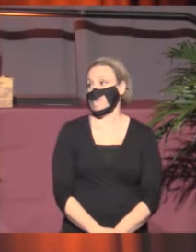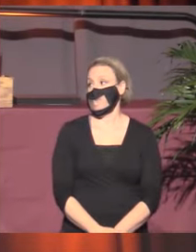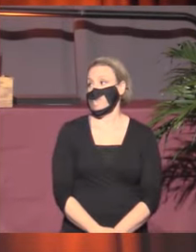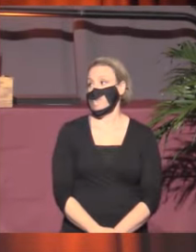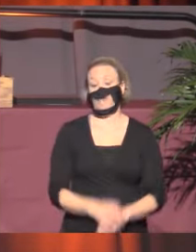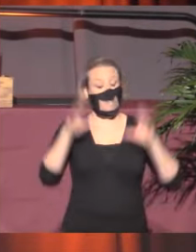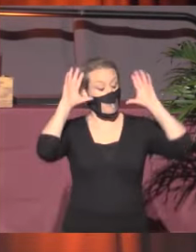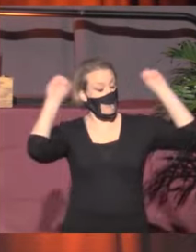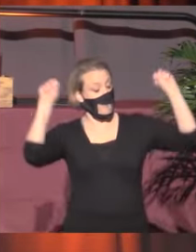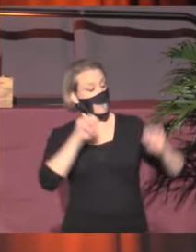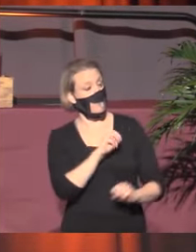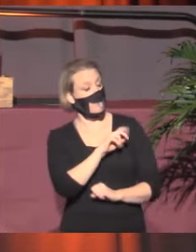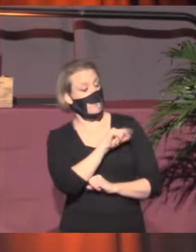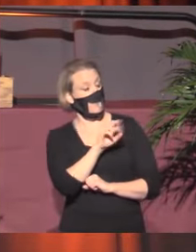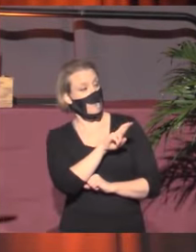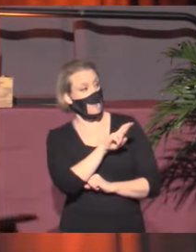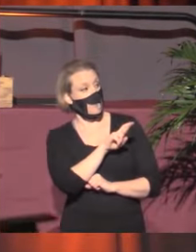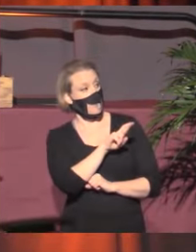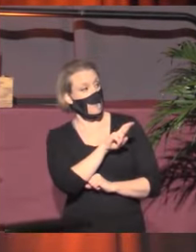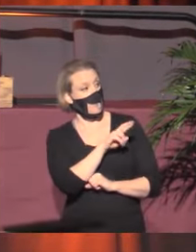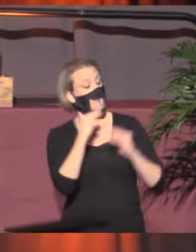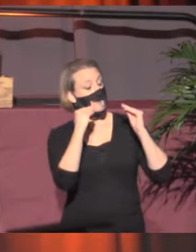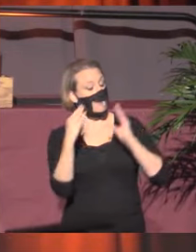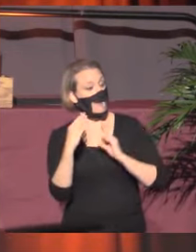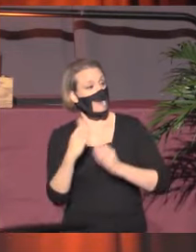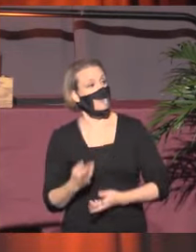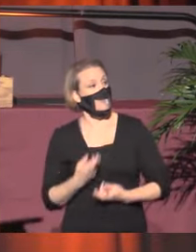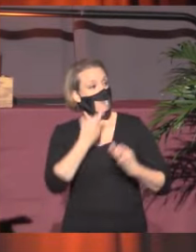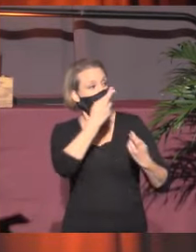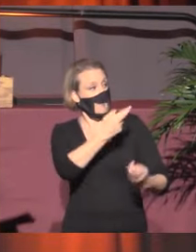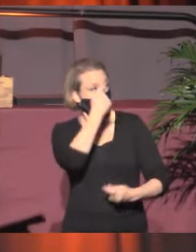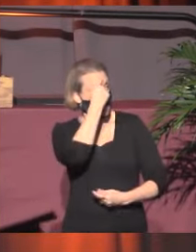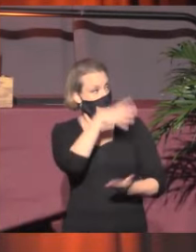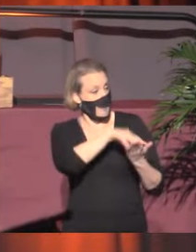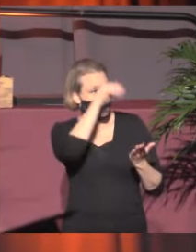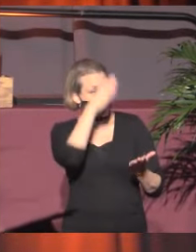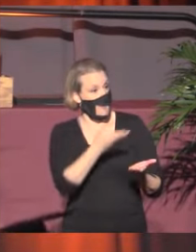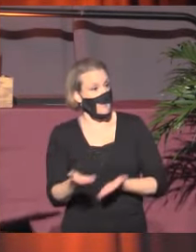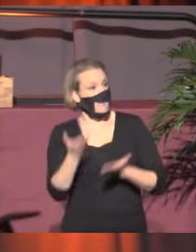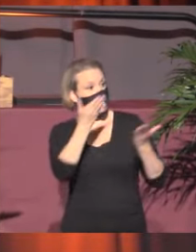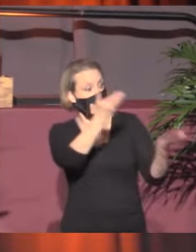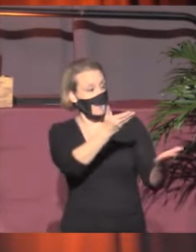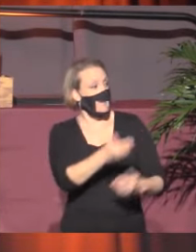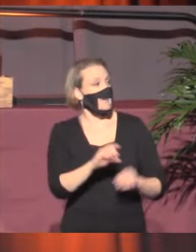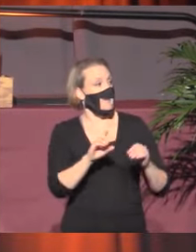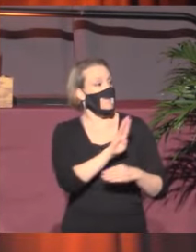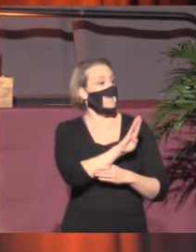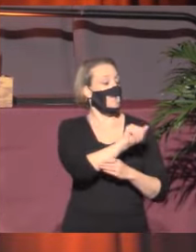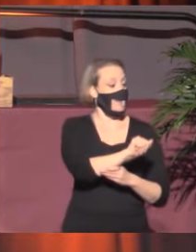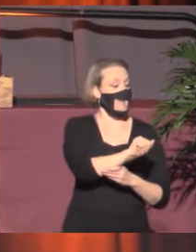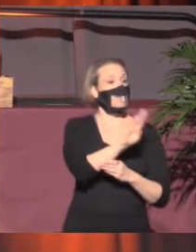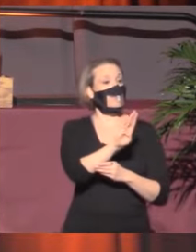President Miller, the faculty has recommended these students for the degree of Bachelor of Arts, Bachelor of